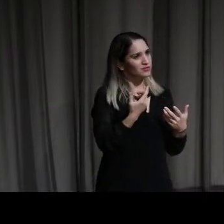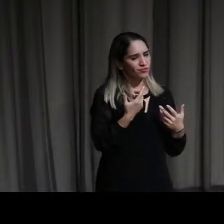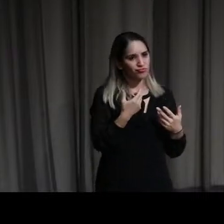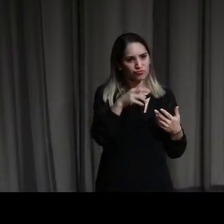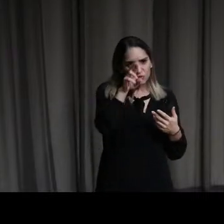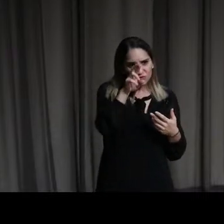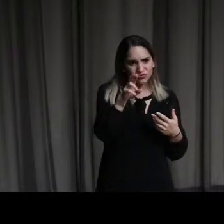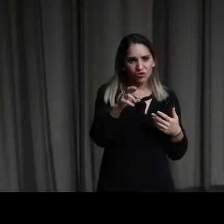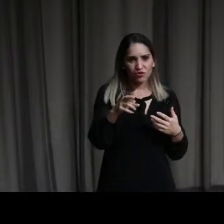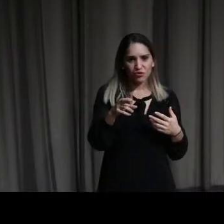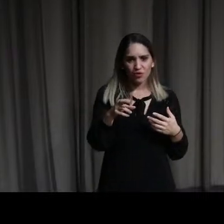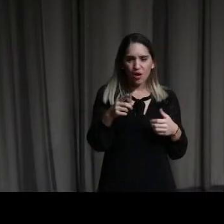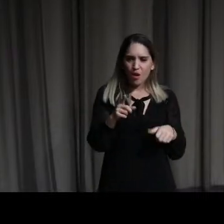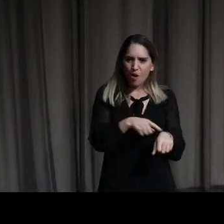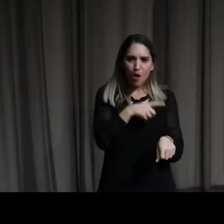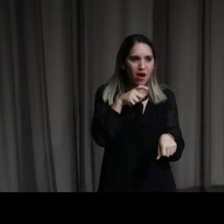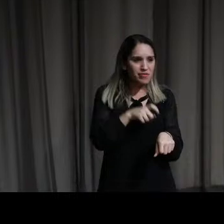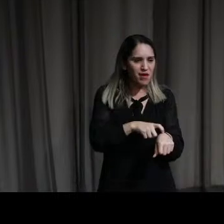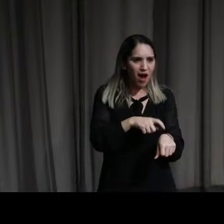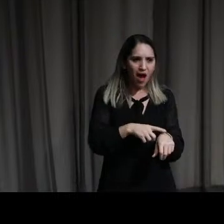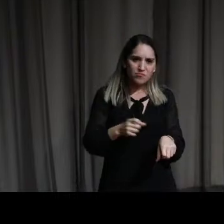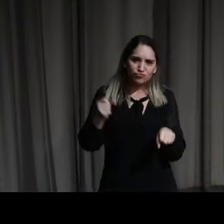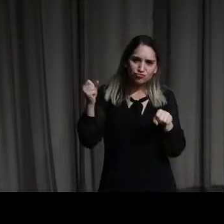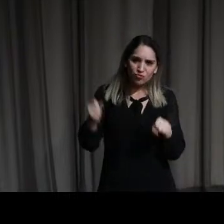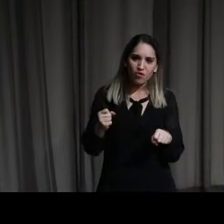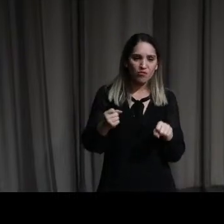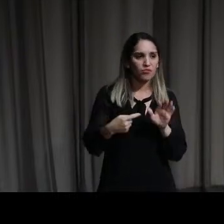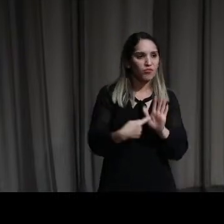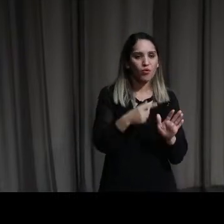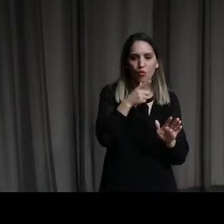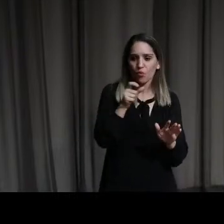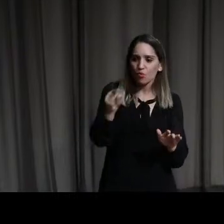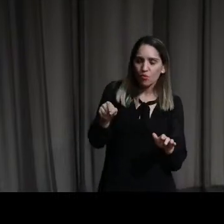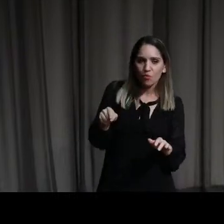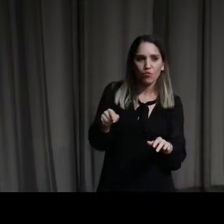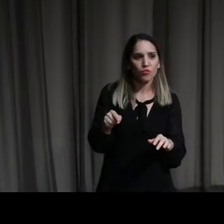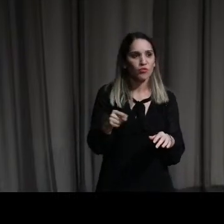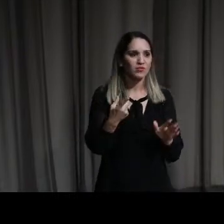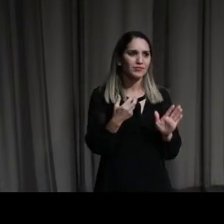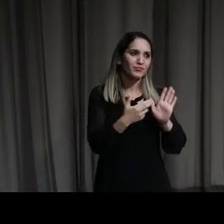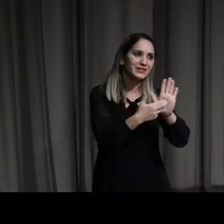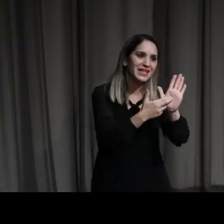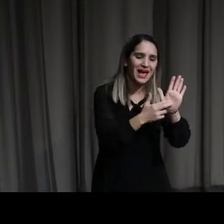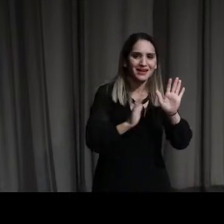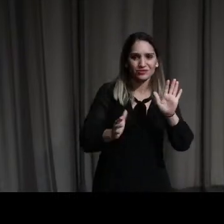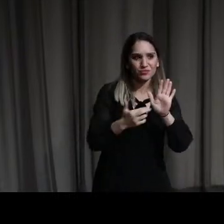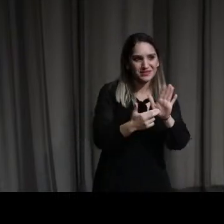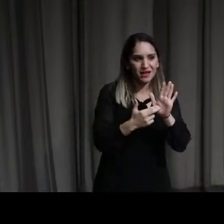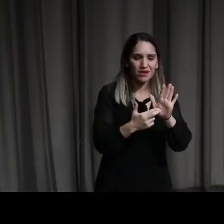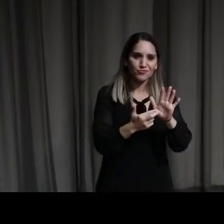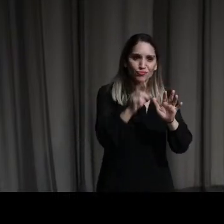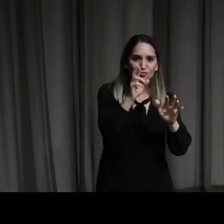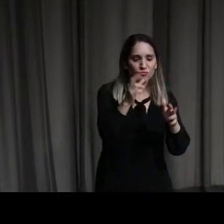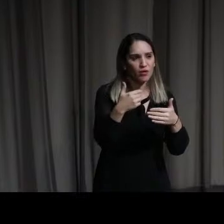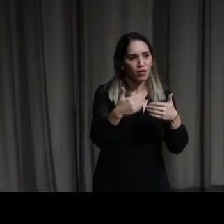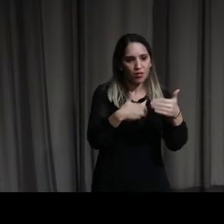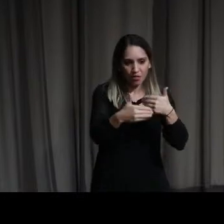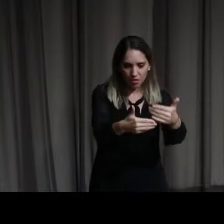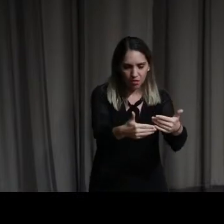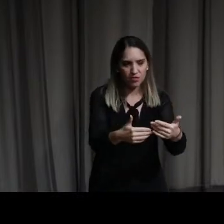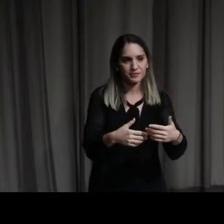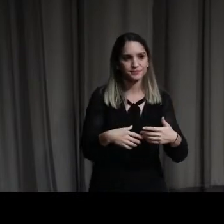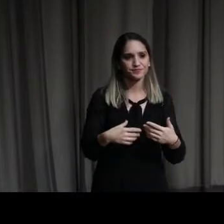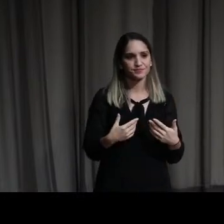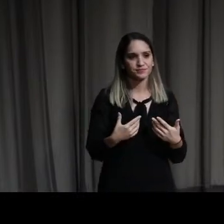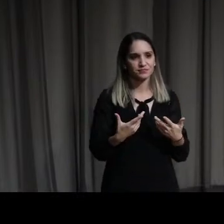The Rooster had dominated who he was and what he represented. Oh, Mariano, right, the rooster, especially when that